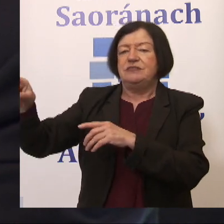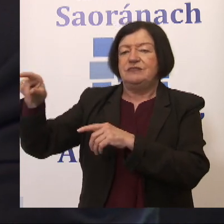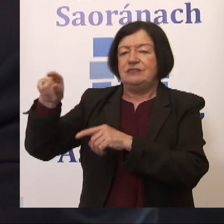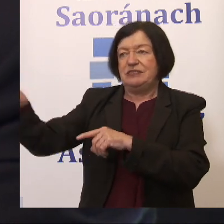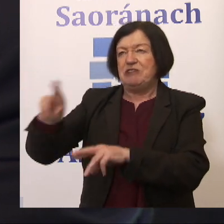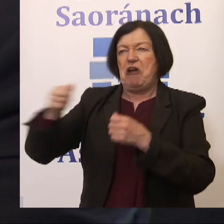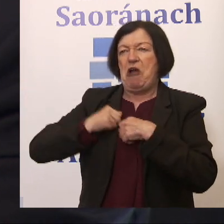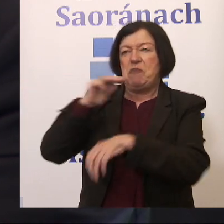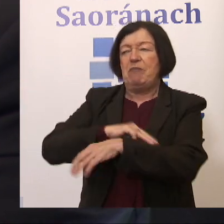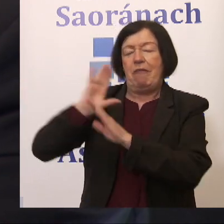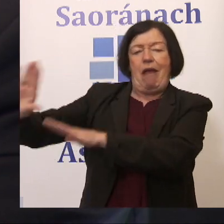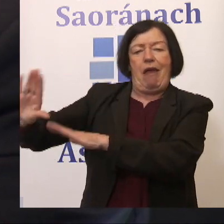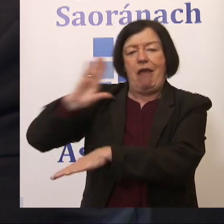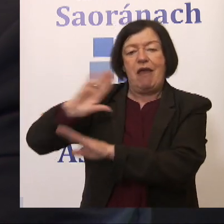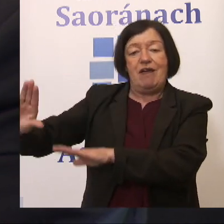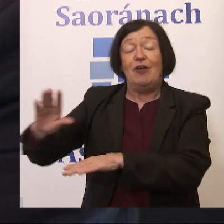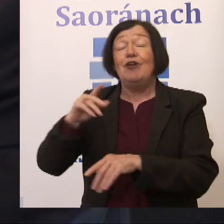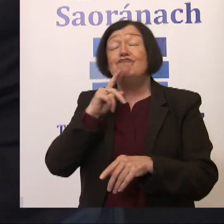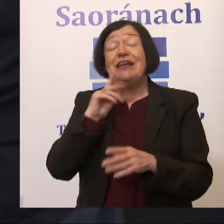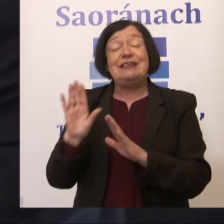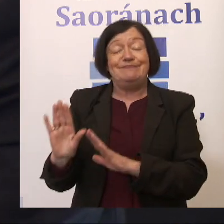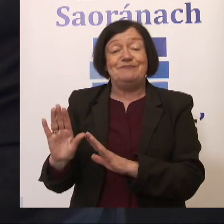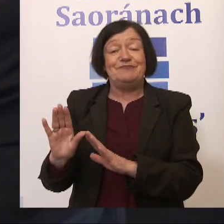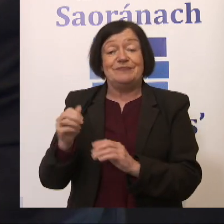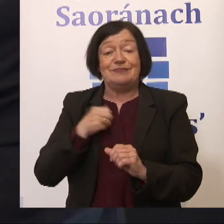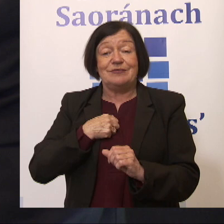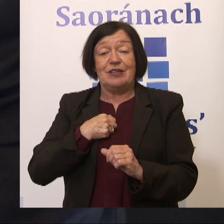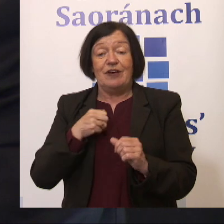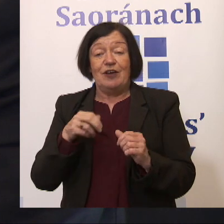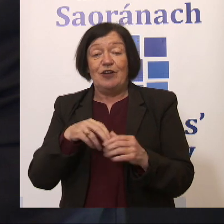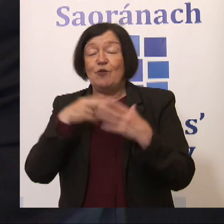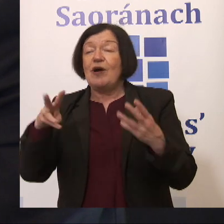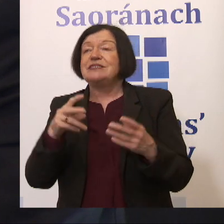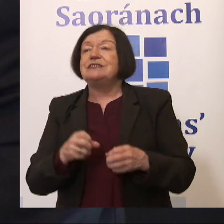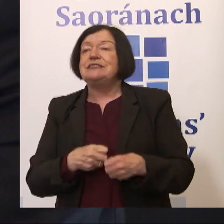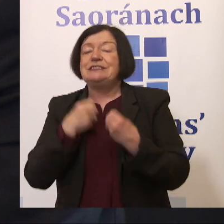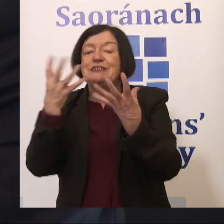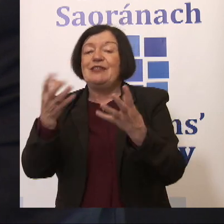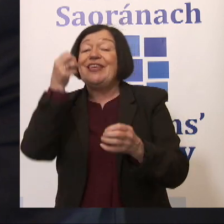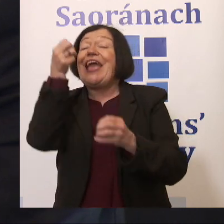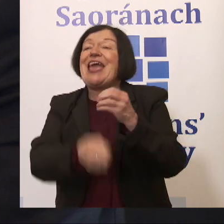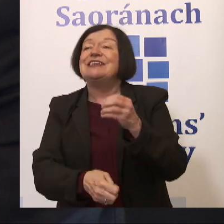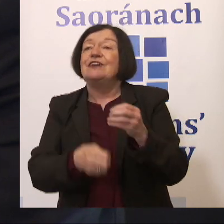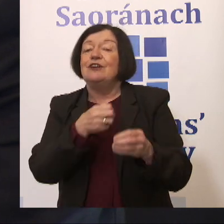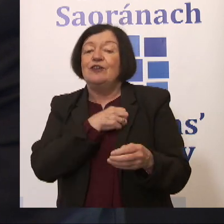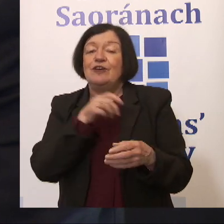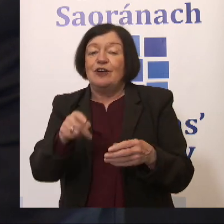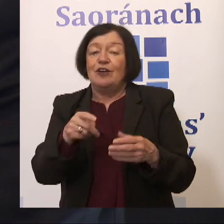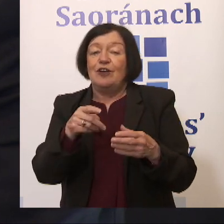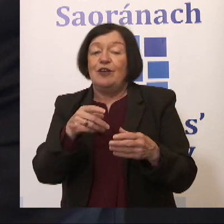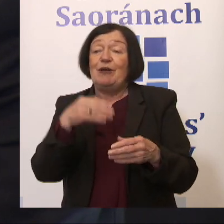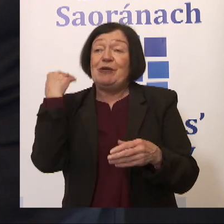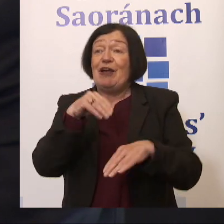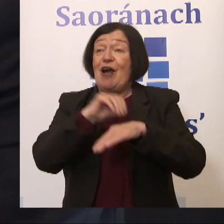not our problem, right? Whereas actually, I mean, I'm very loath to give away the ending to Murder on the Orient Express,